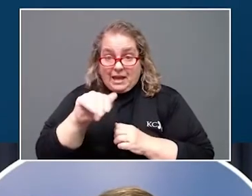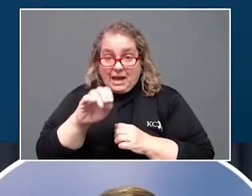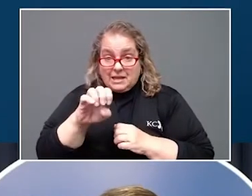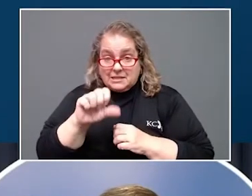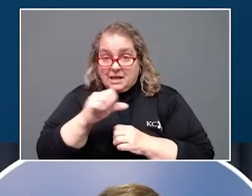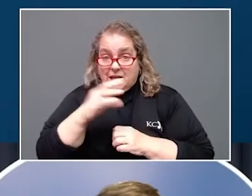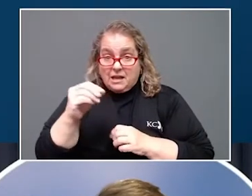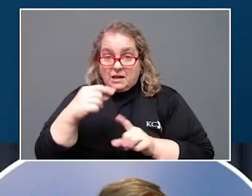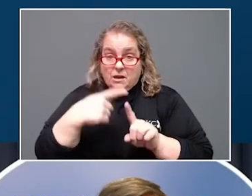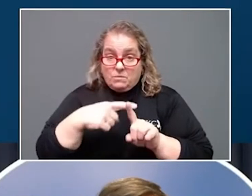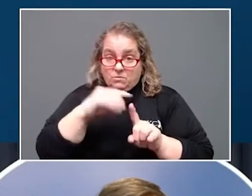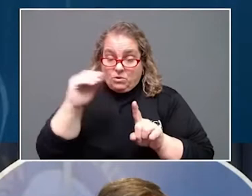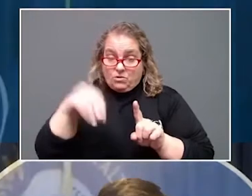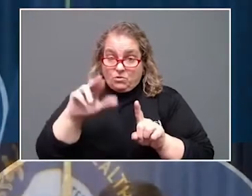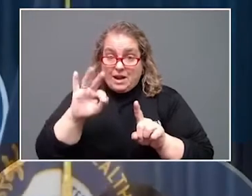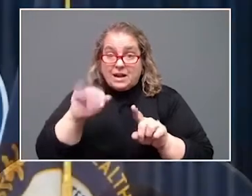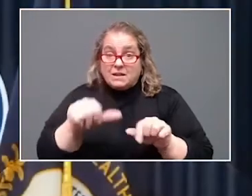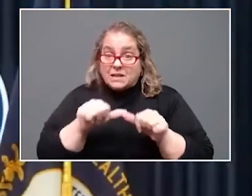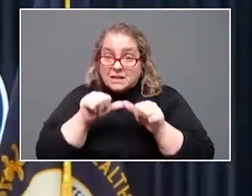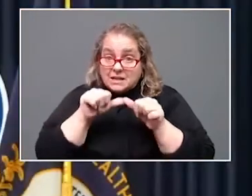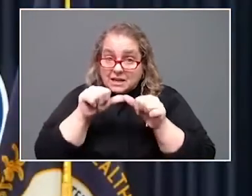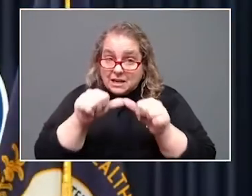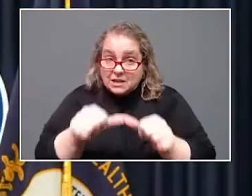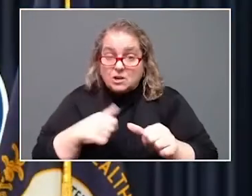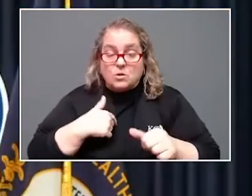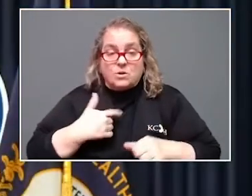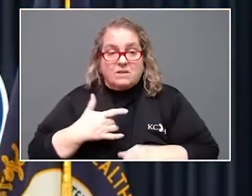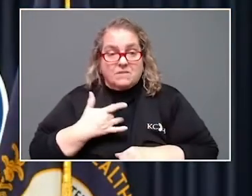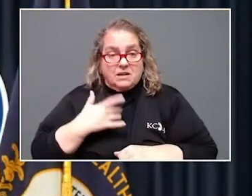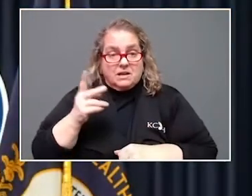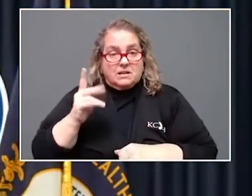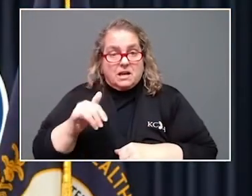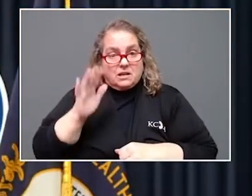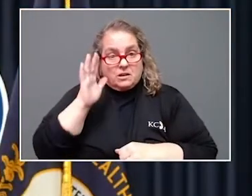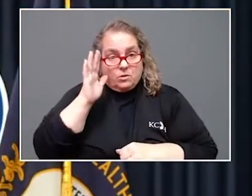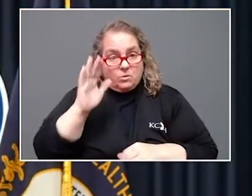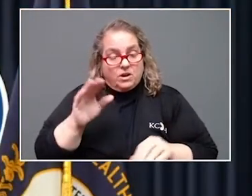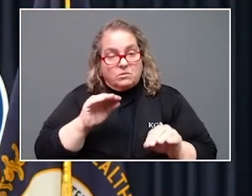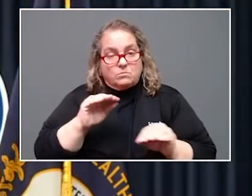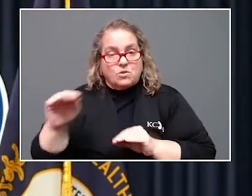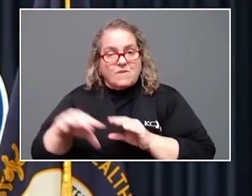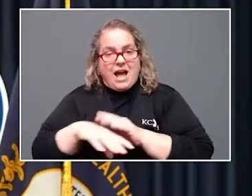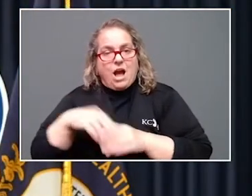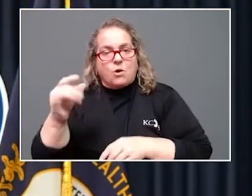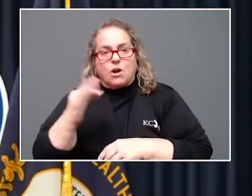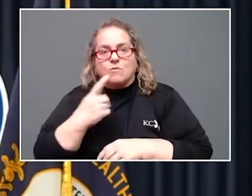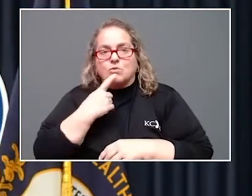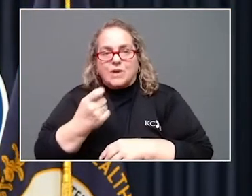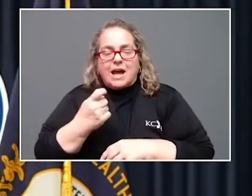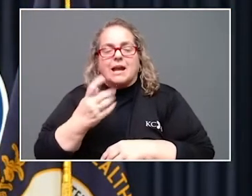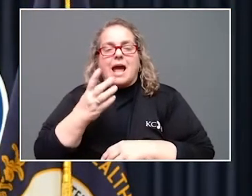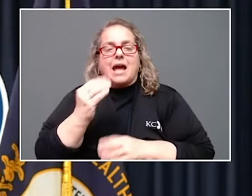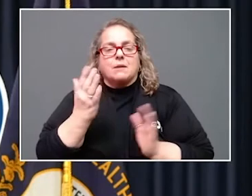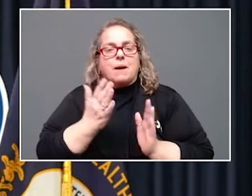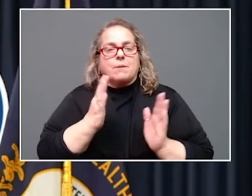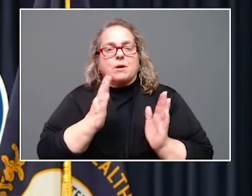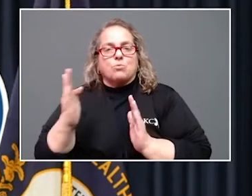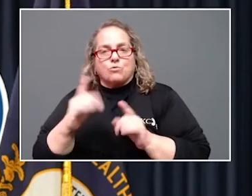If these trends continue, we believe Kentucky will move out of the red and into the orange or even the yellow